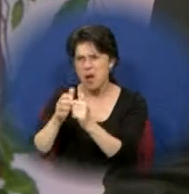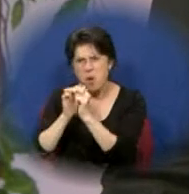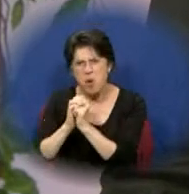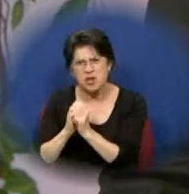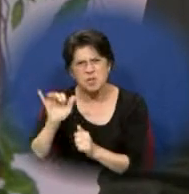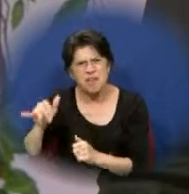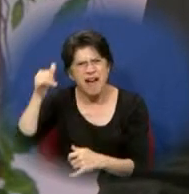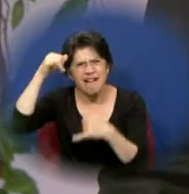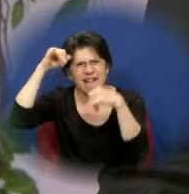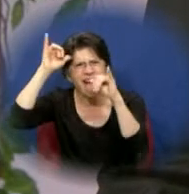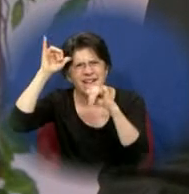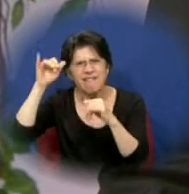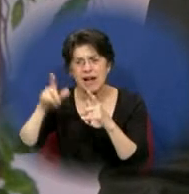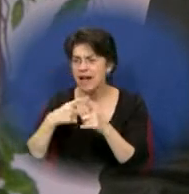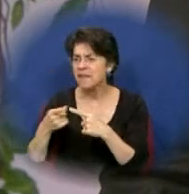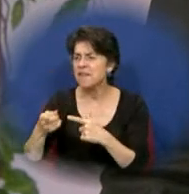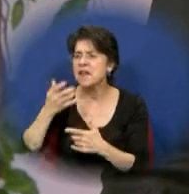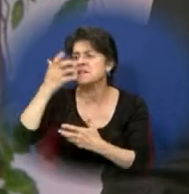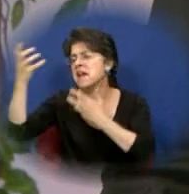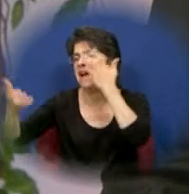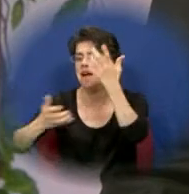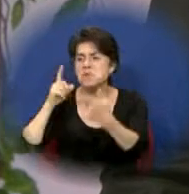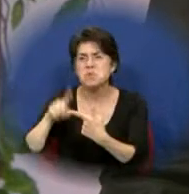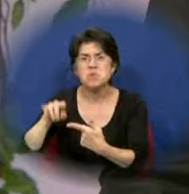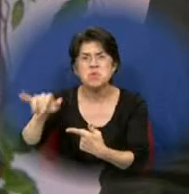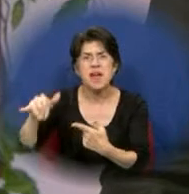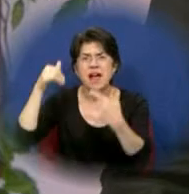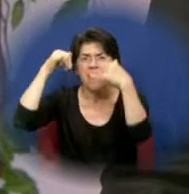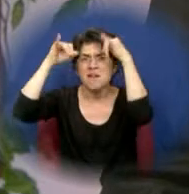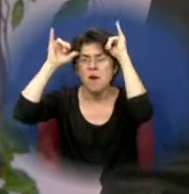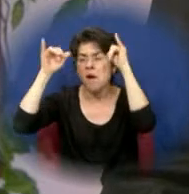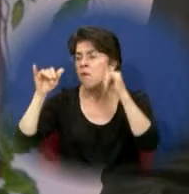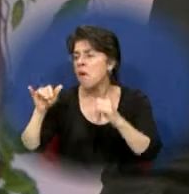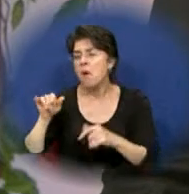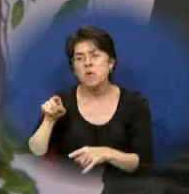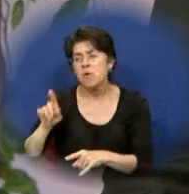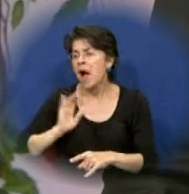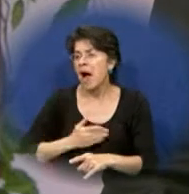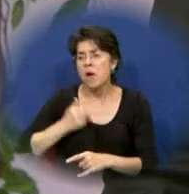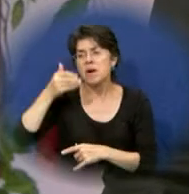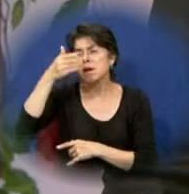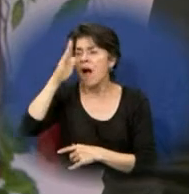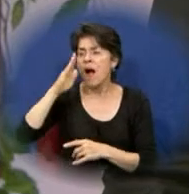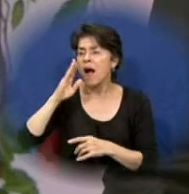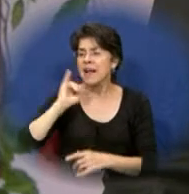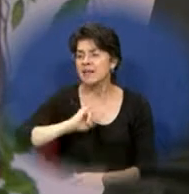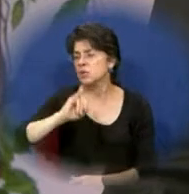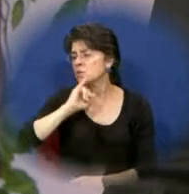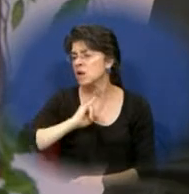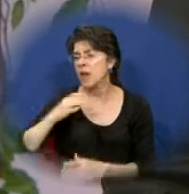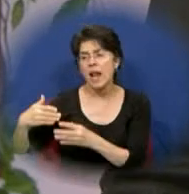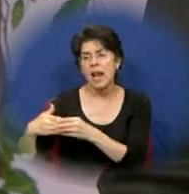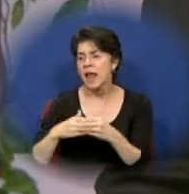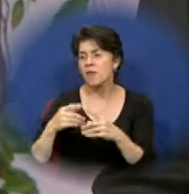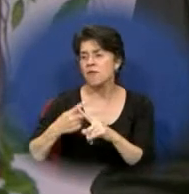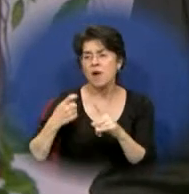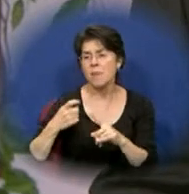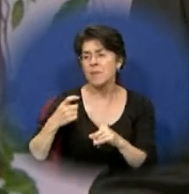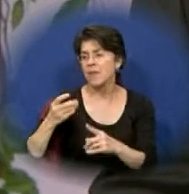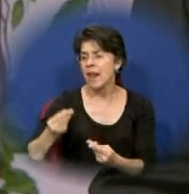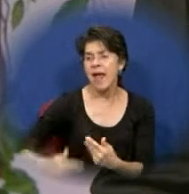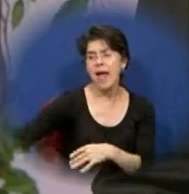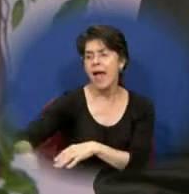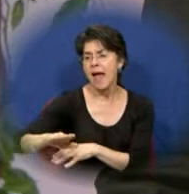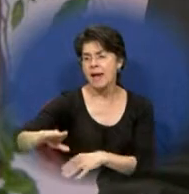it and crying out, 'This is your God, O Israel, who brought you out of the land of Egypt.' I